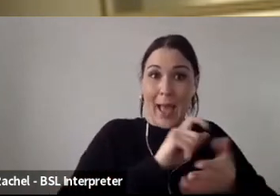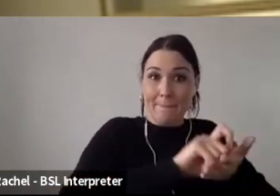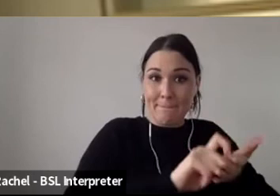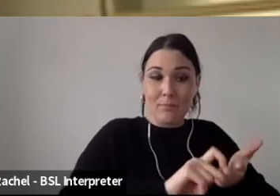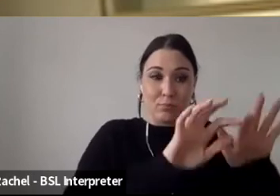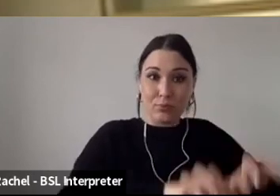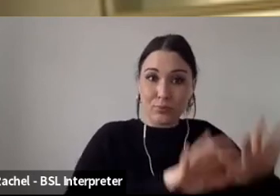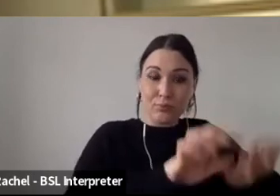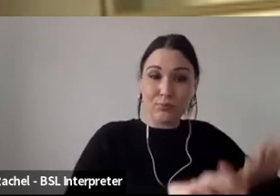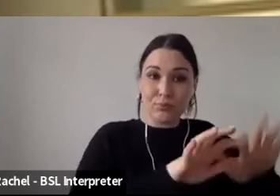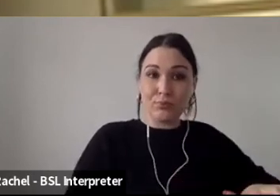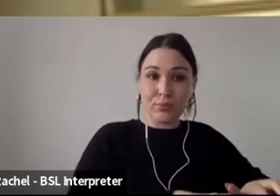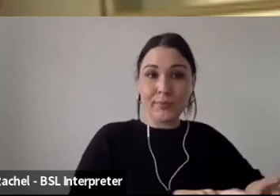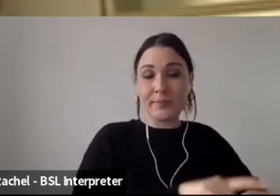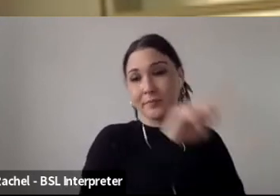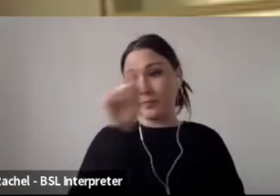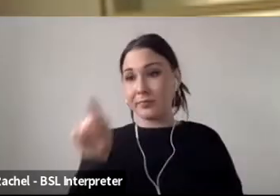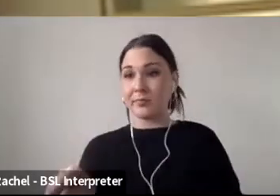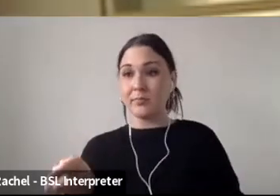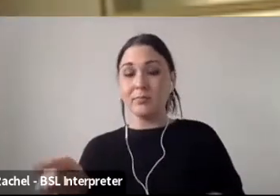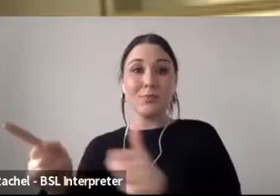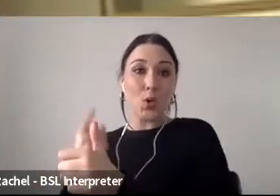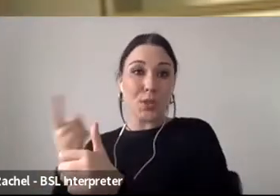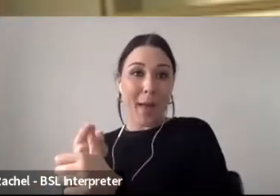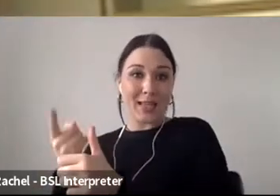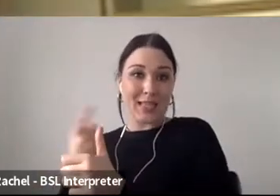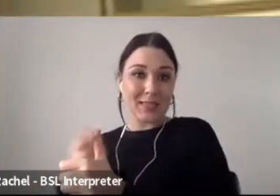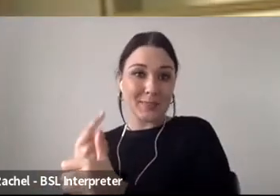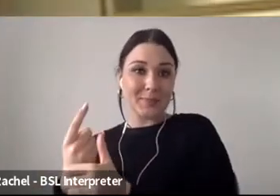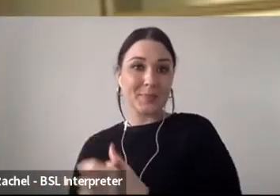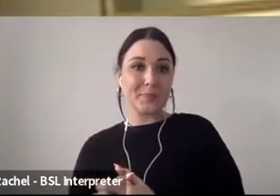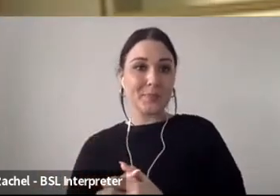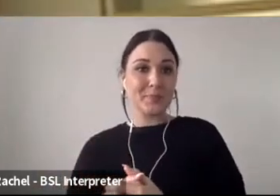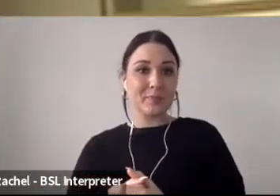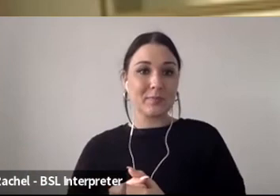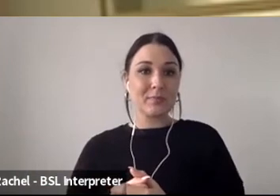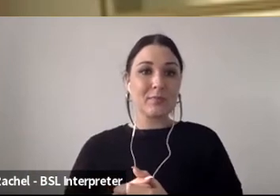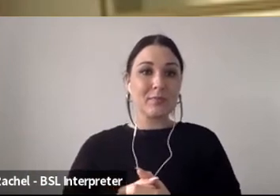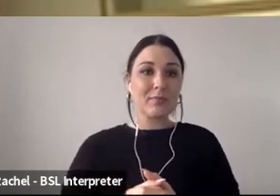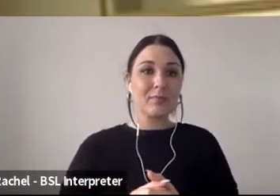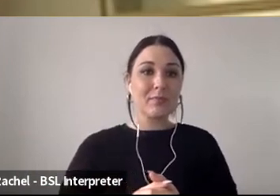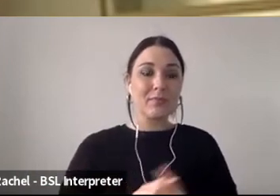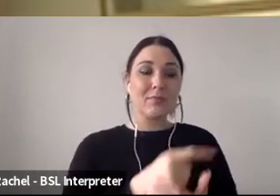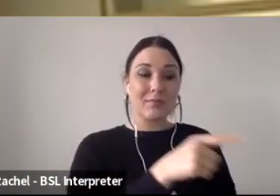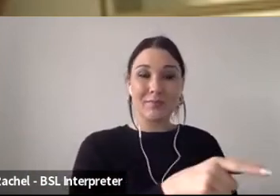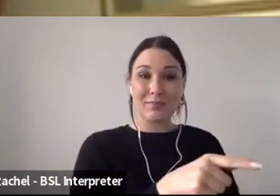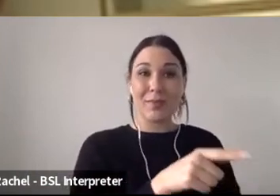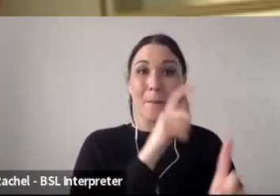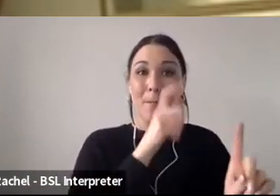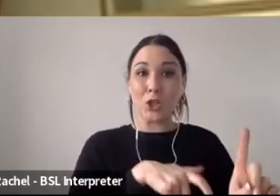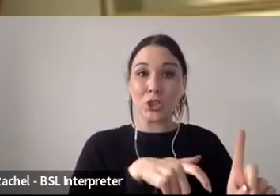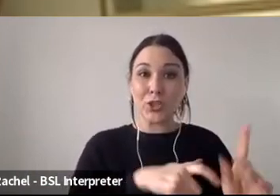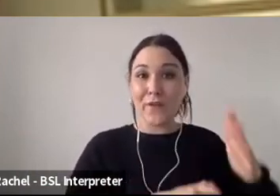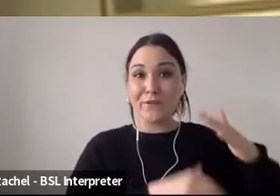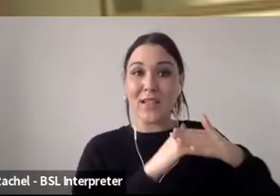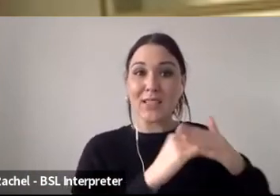provides, you know, wrap around the nuance of the computation. It filled up the MIDI gap and made you look